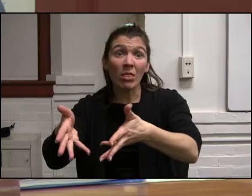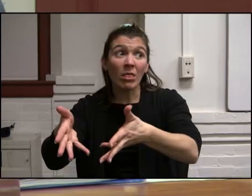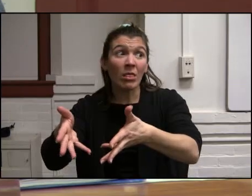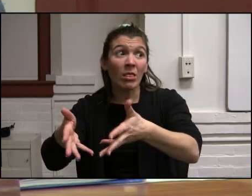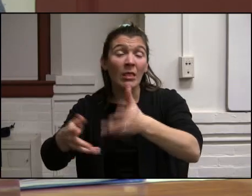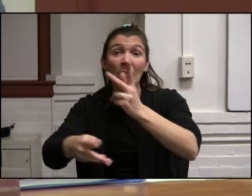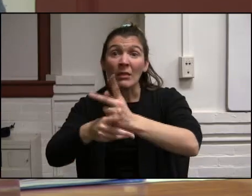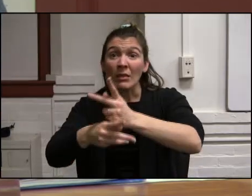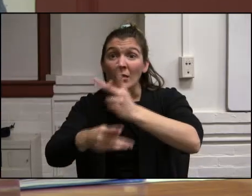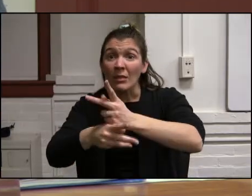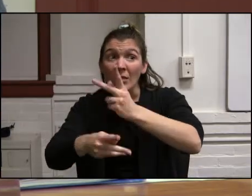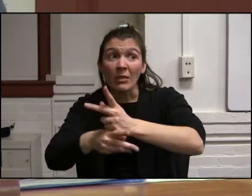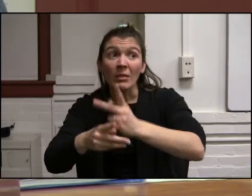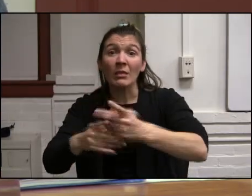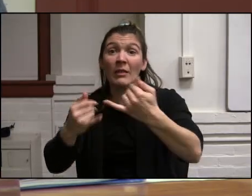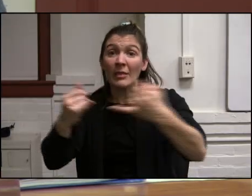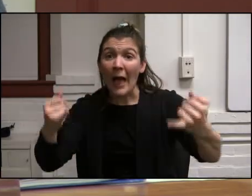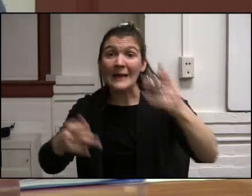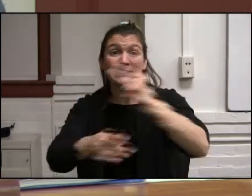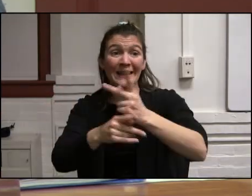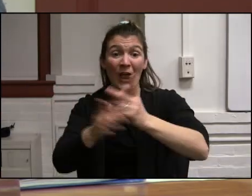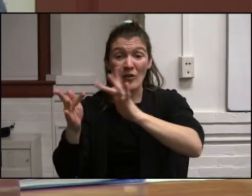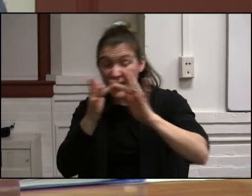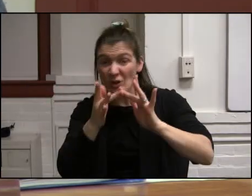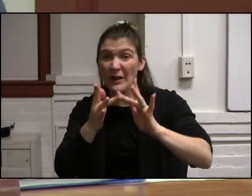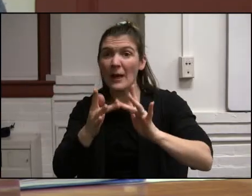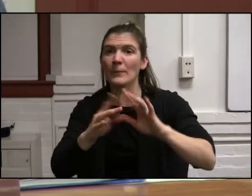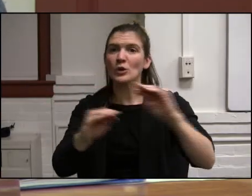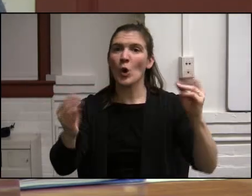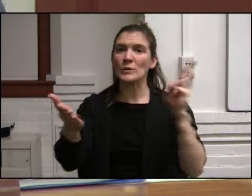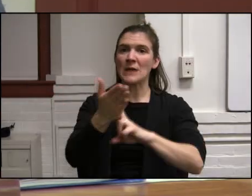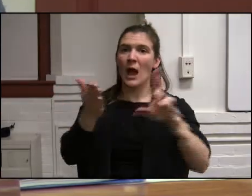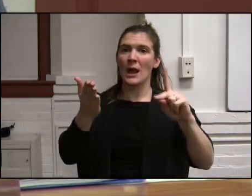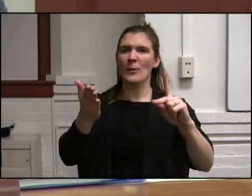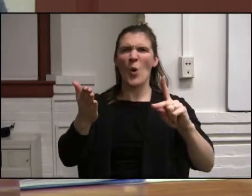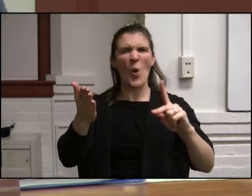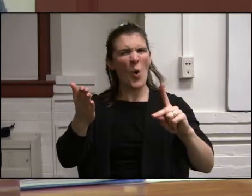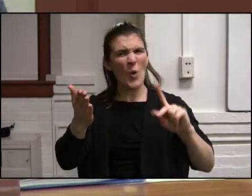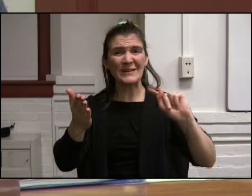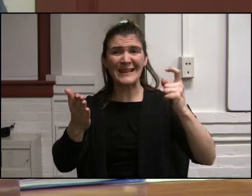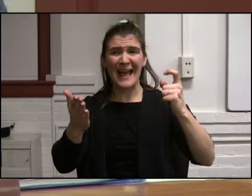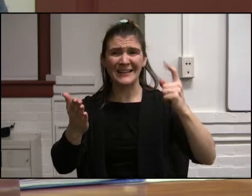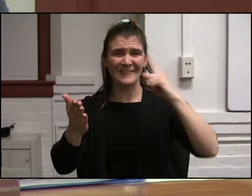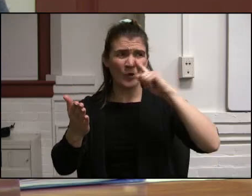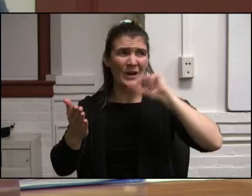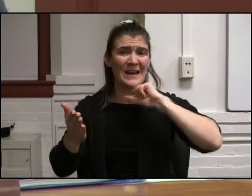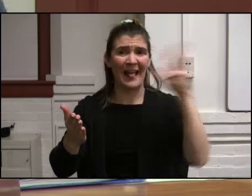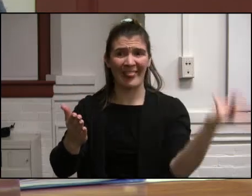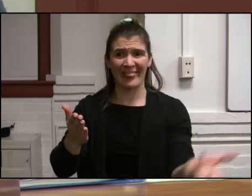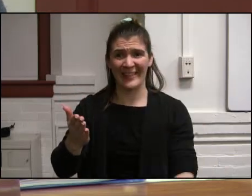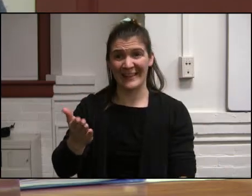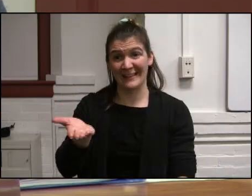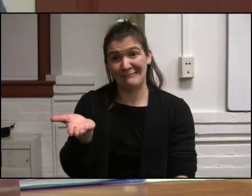without subscribers to actually support it, that's bad for our taxpayers.